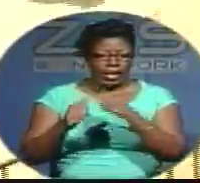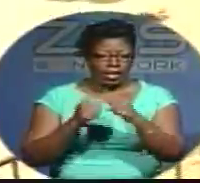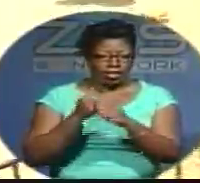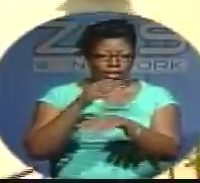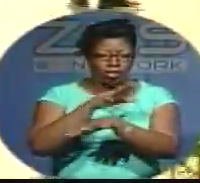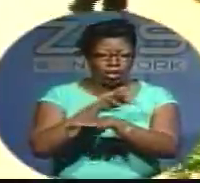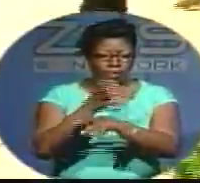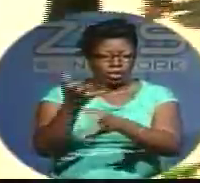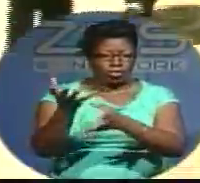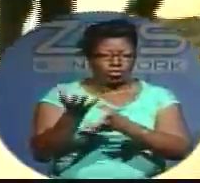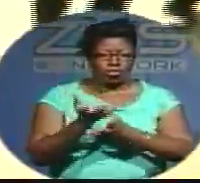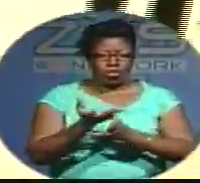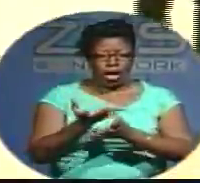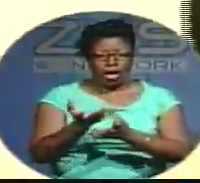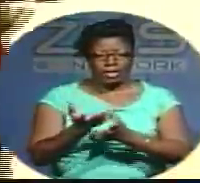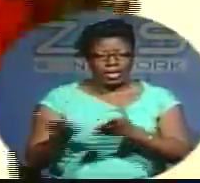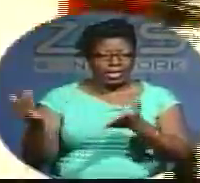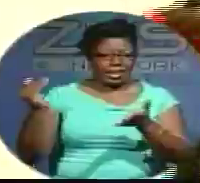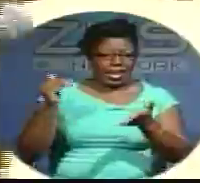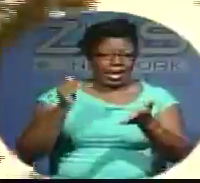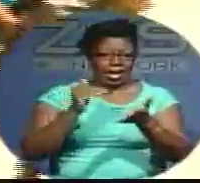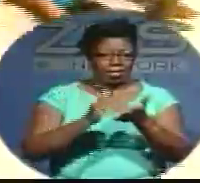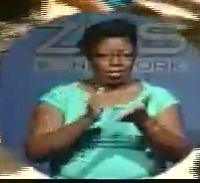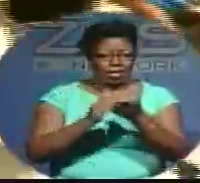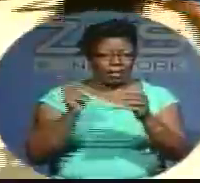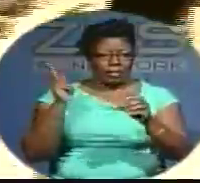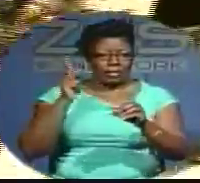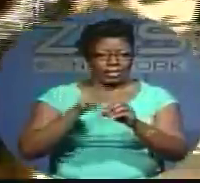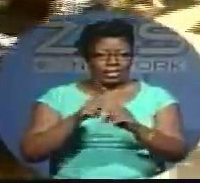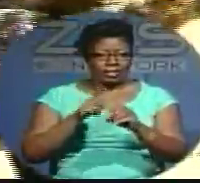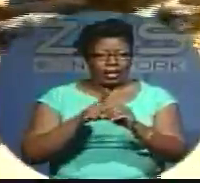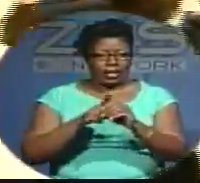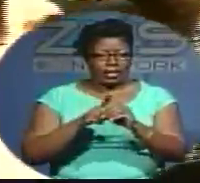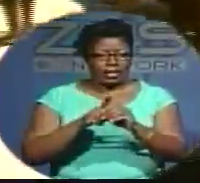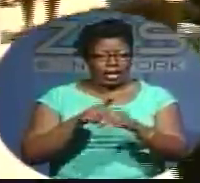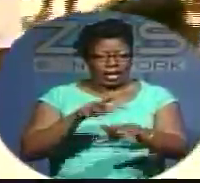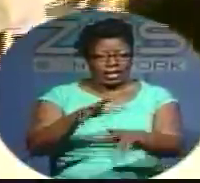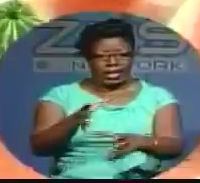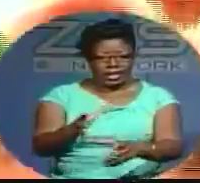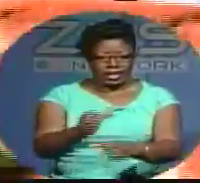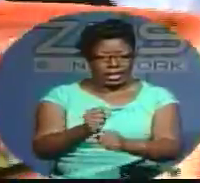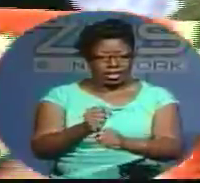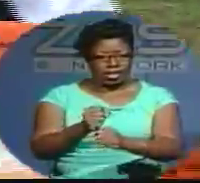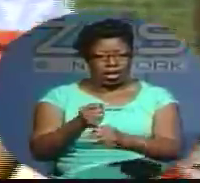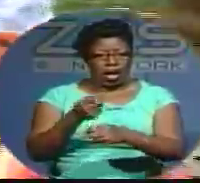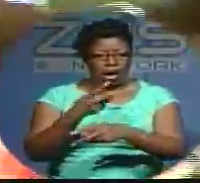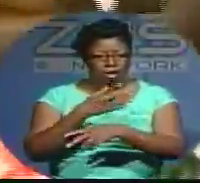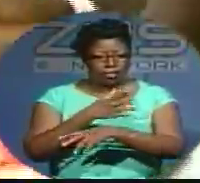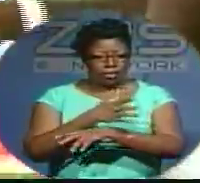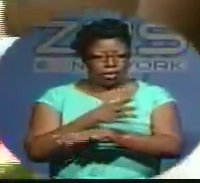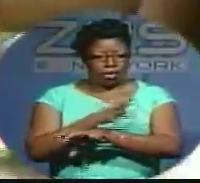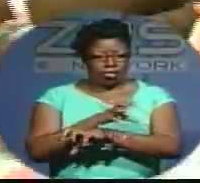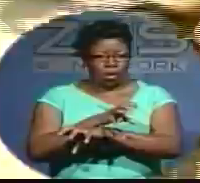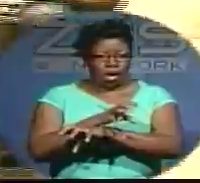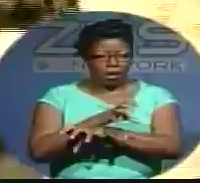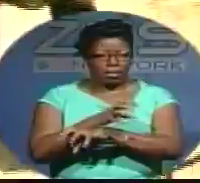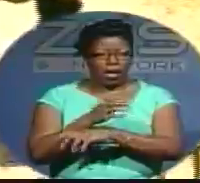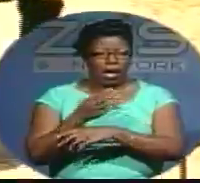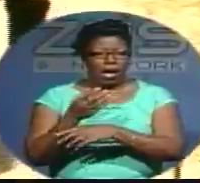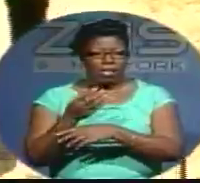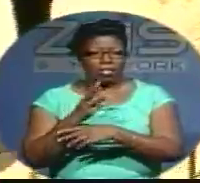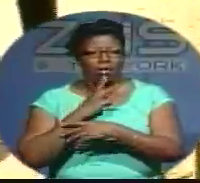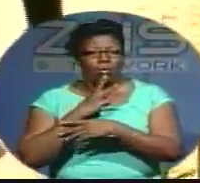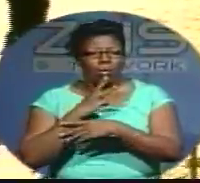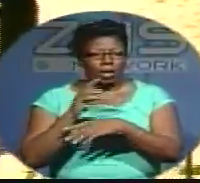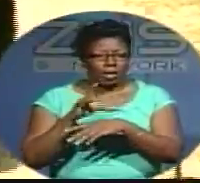Crabfest attracting thousands, whether it was participating in the crab catching competition, a watermelon eating contest, or catching